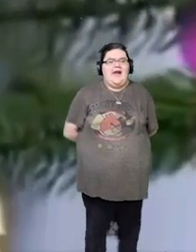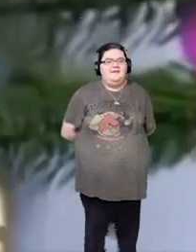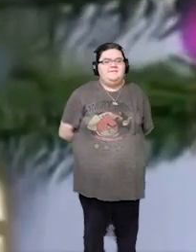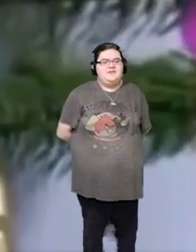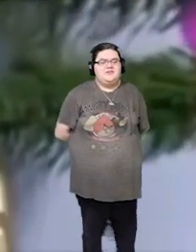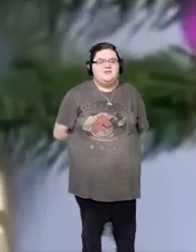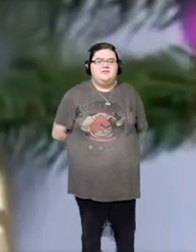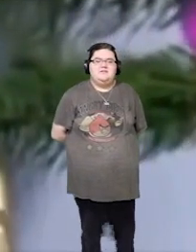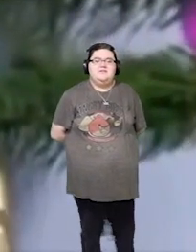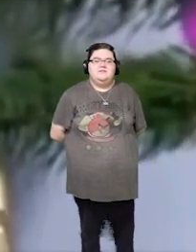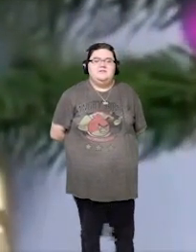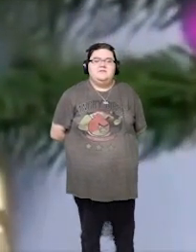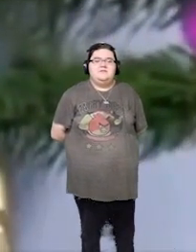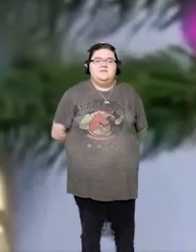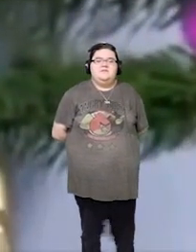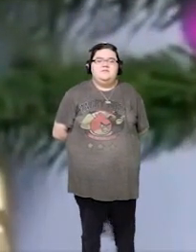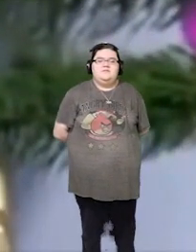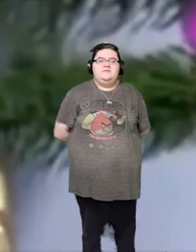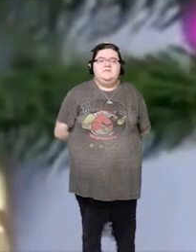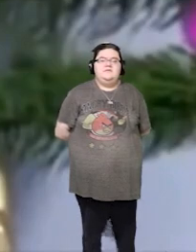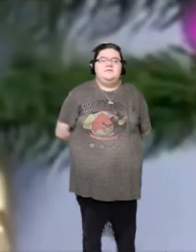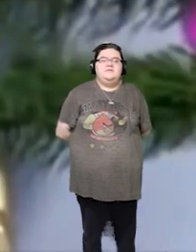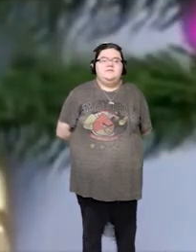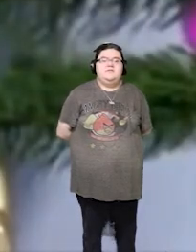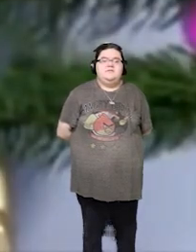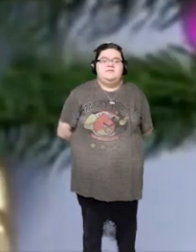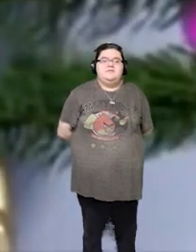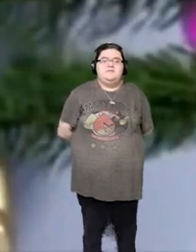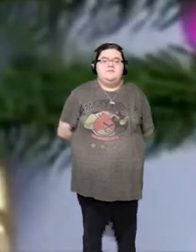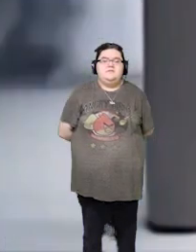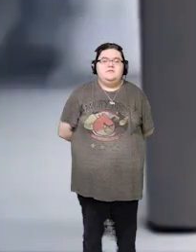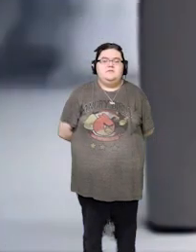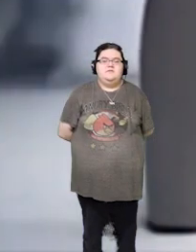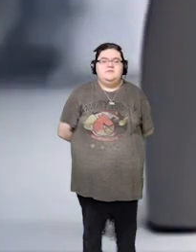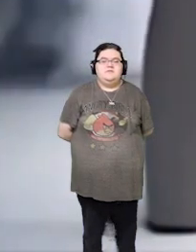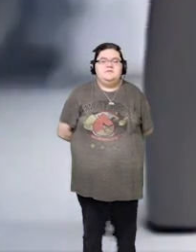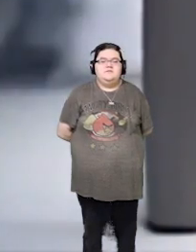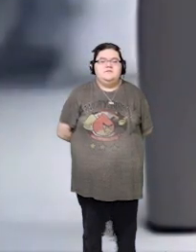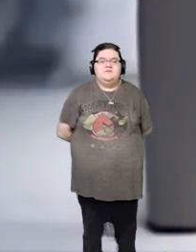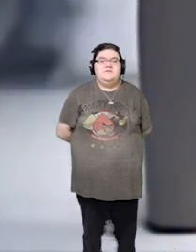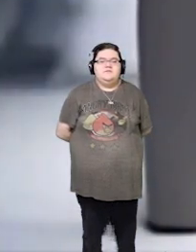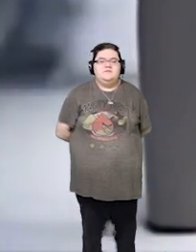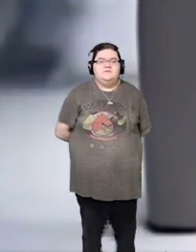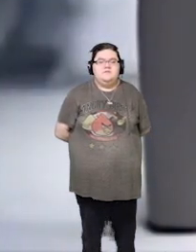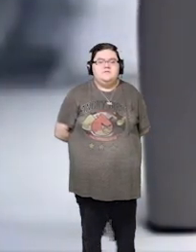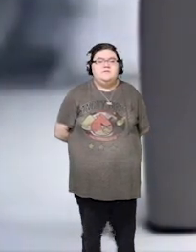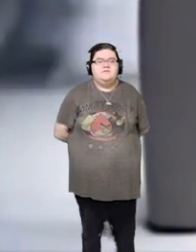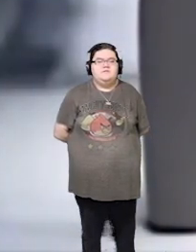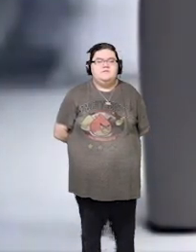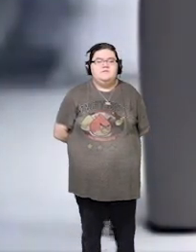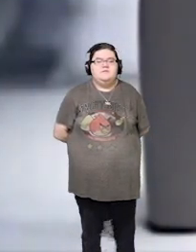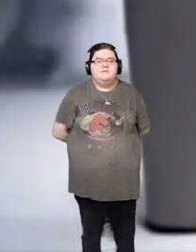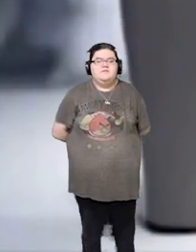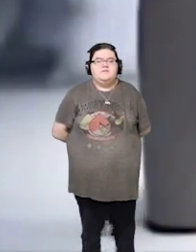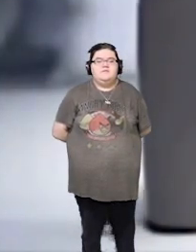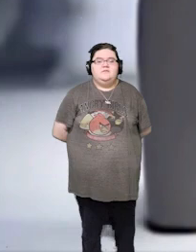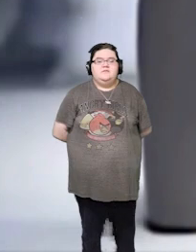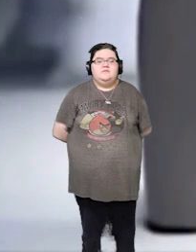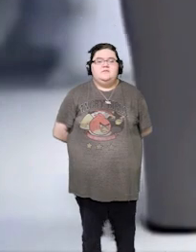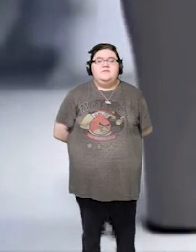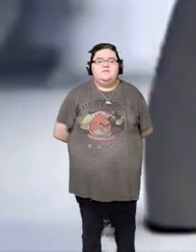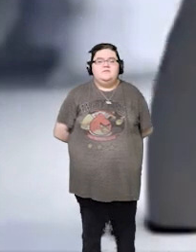I think it is. Like half-ish? No, but as in like, it's an animation, it's not stop motion.